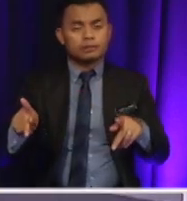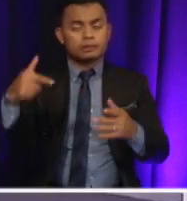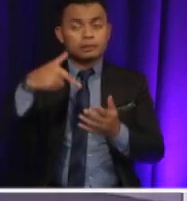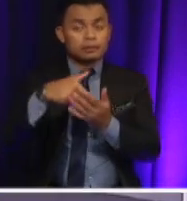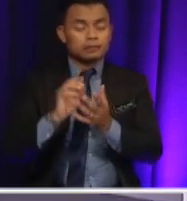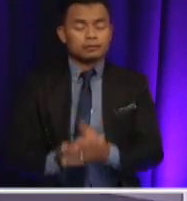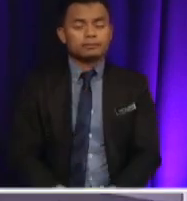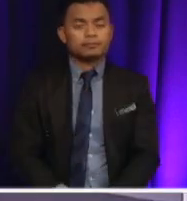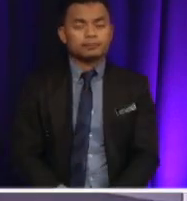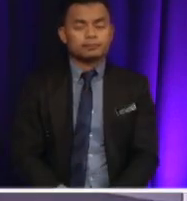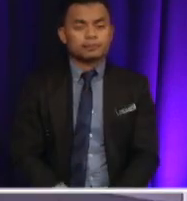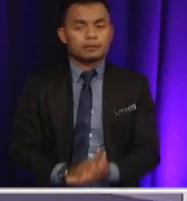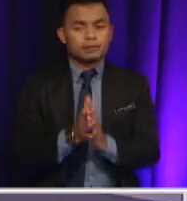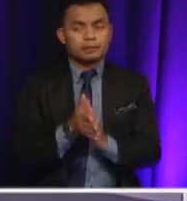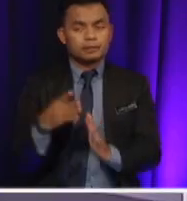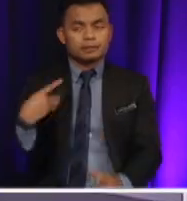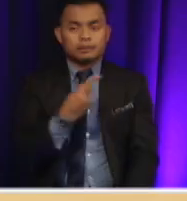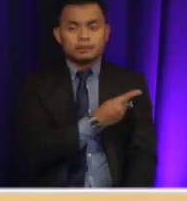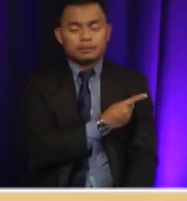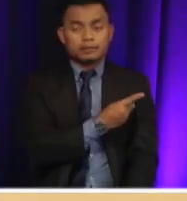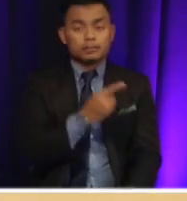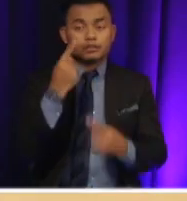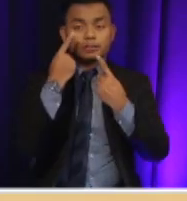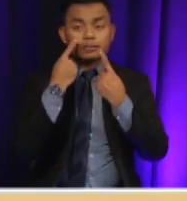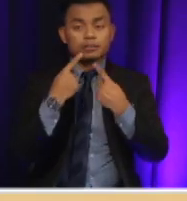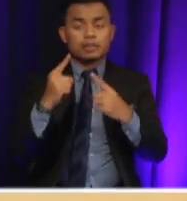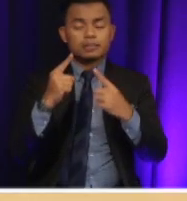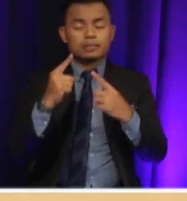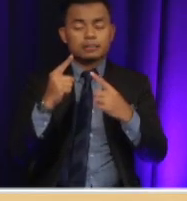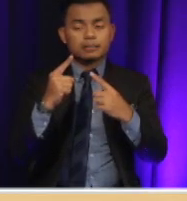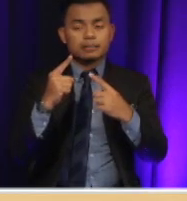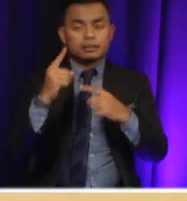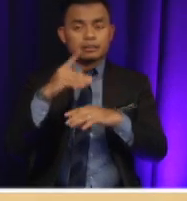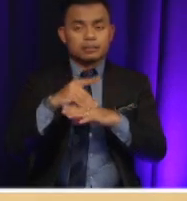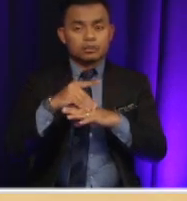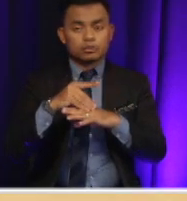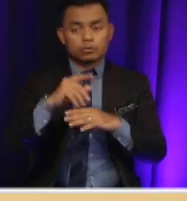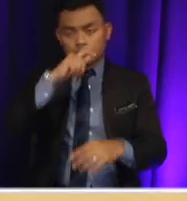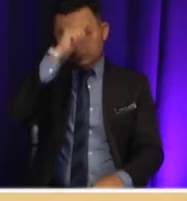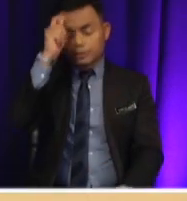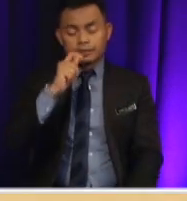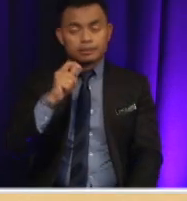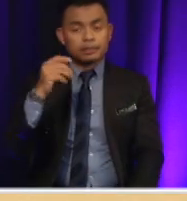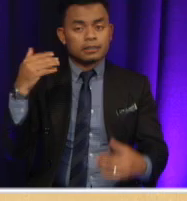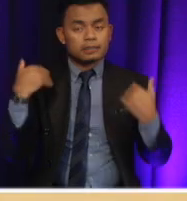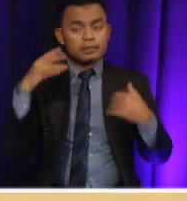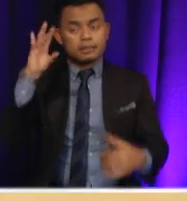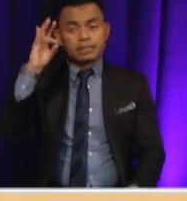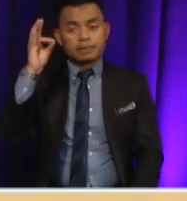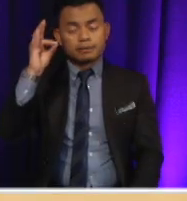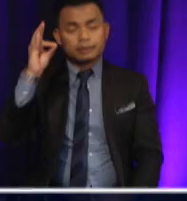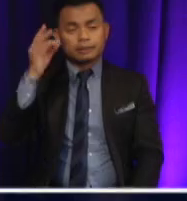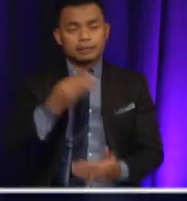this question. Okay. What do these items have in common? common? All the 17 items, remember? Okay. What do you